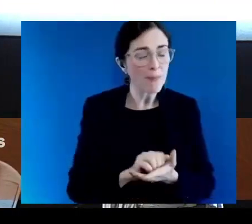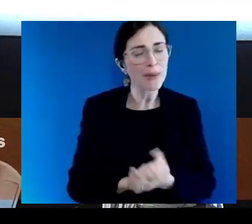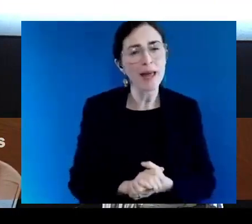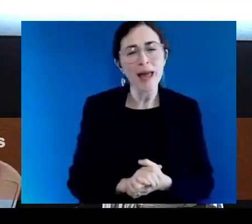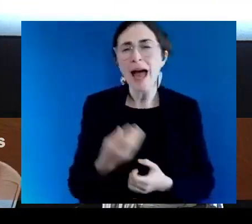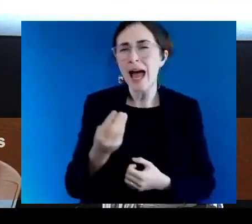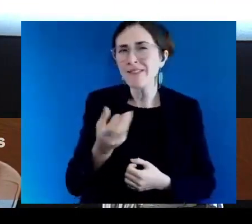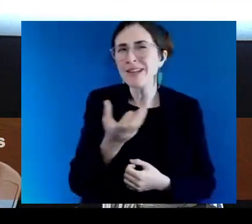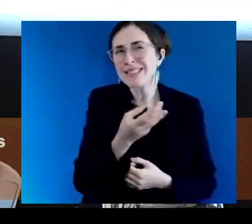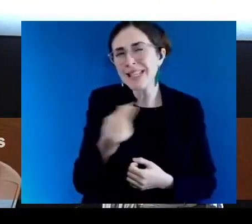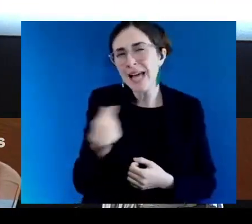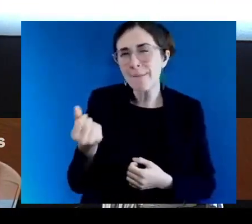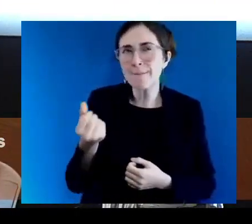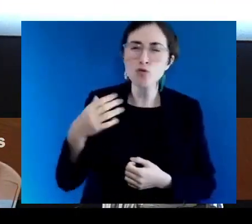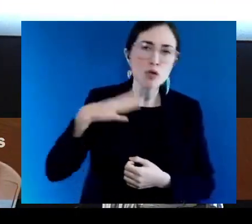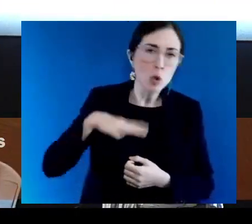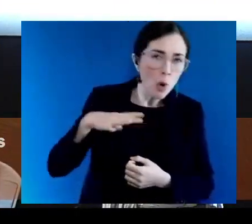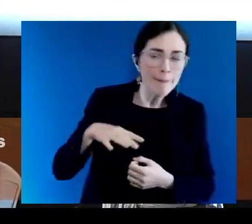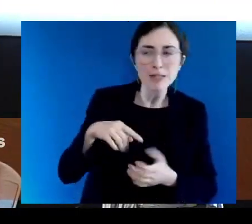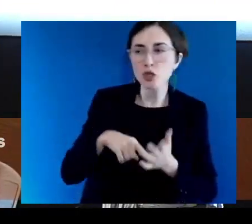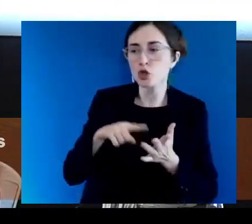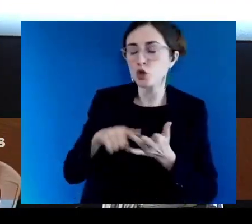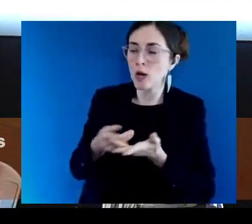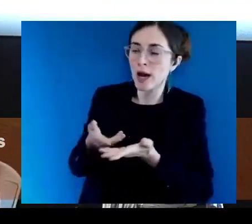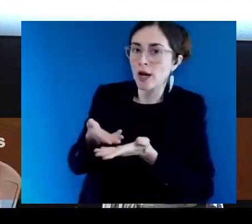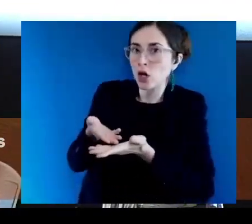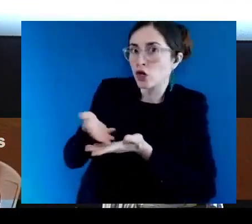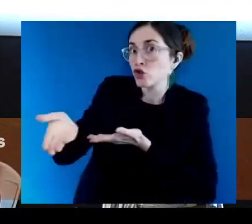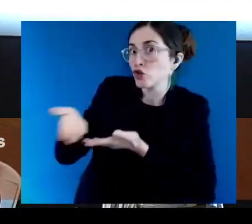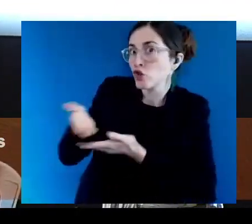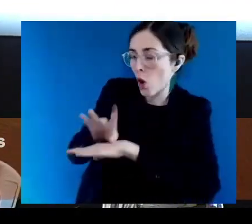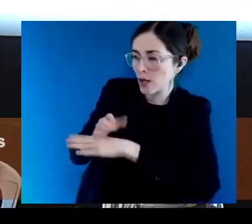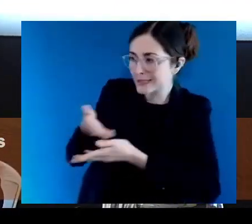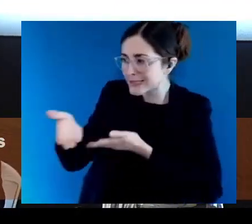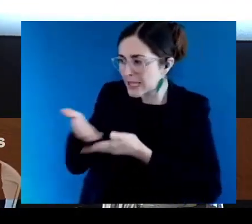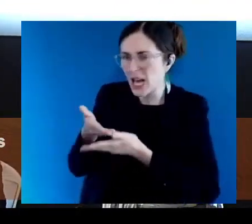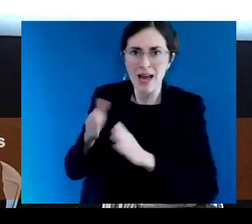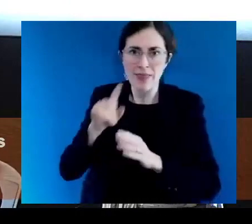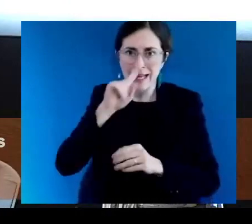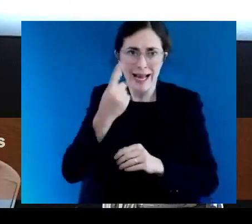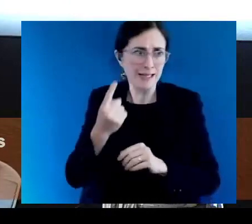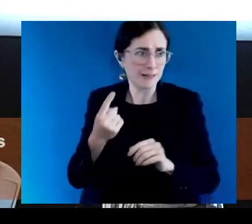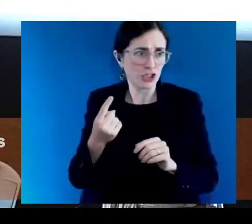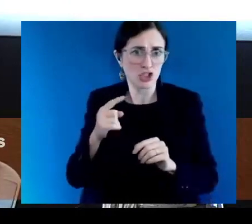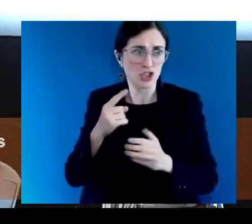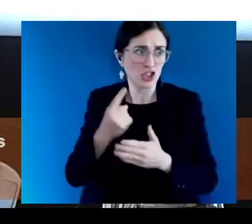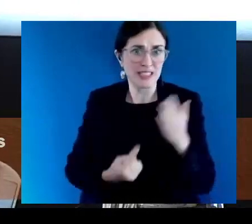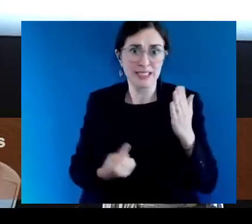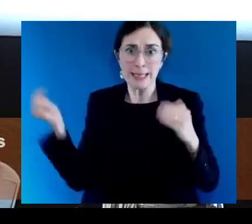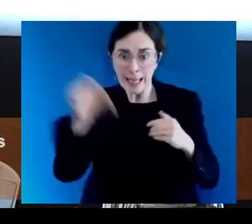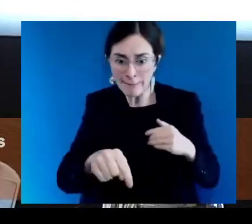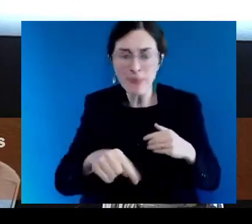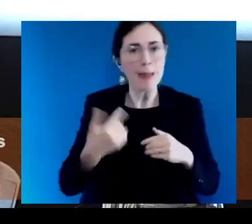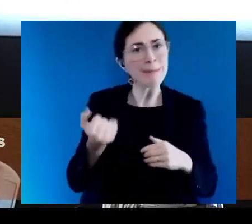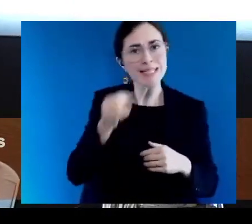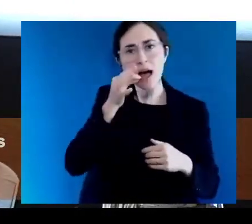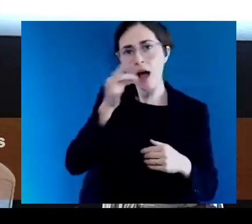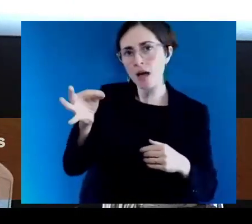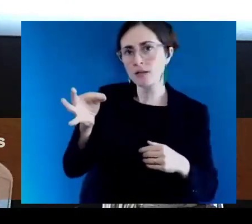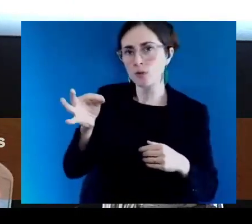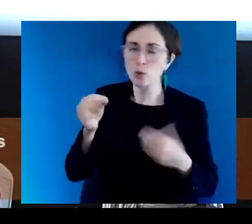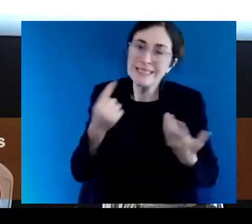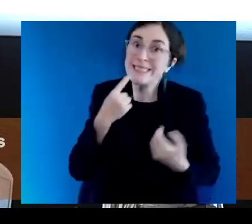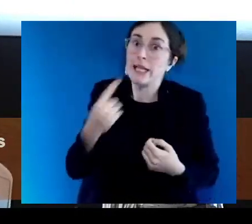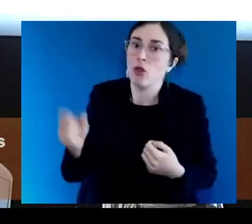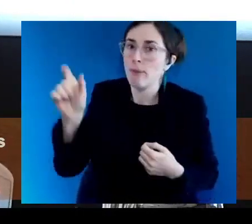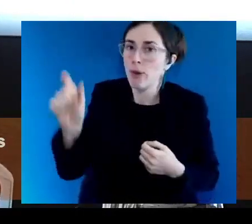requirements for consultation, engagement before someone can just exercise to into someone's land, but certainly that is, generally